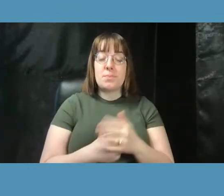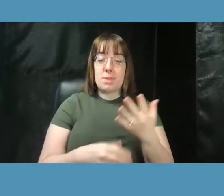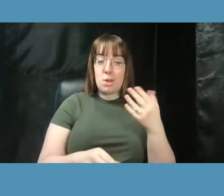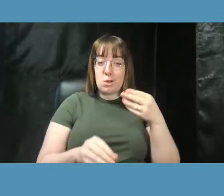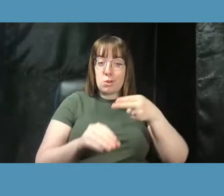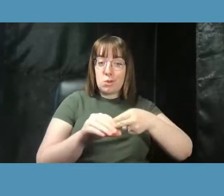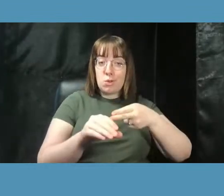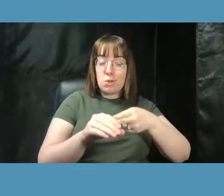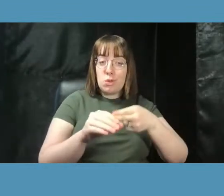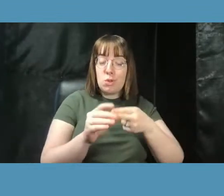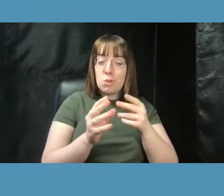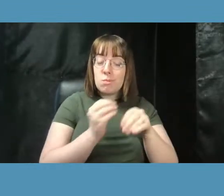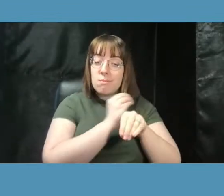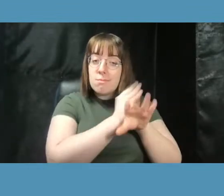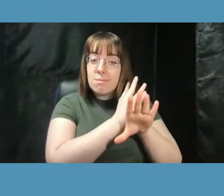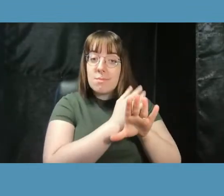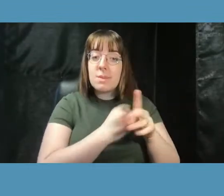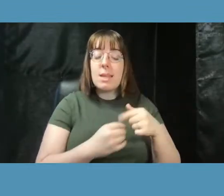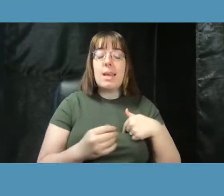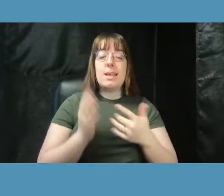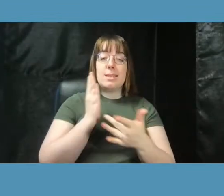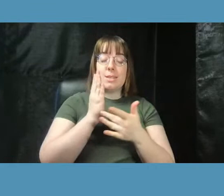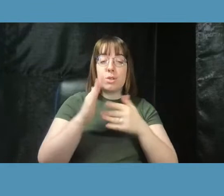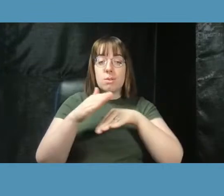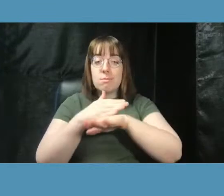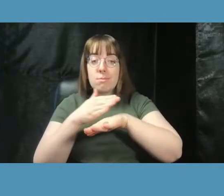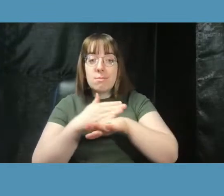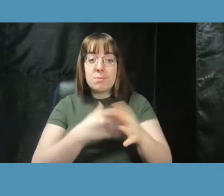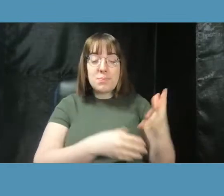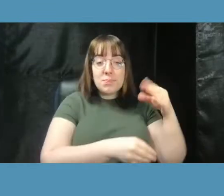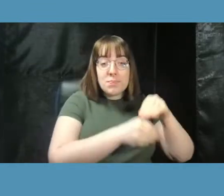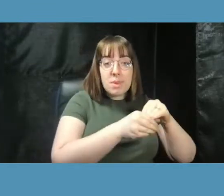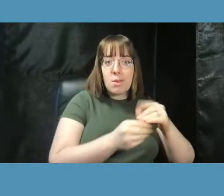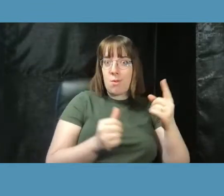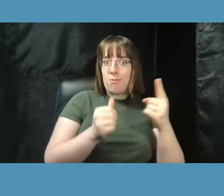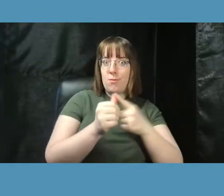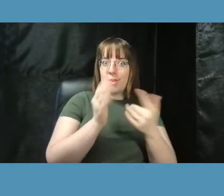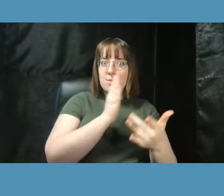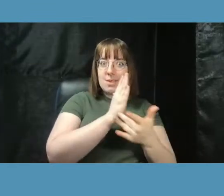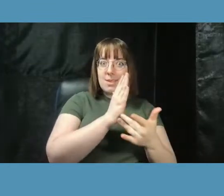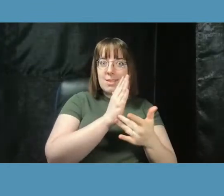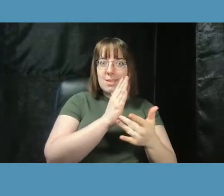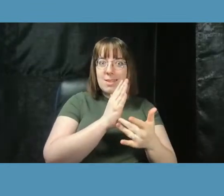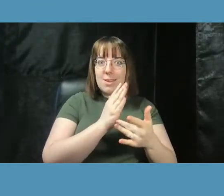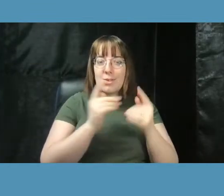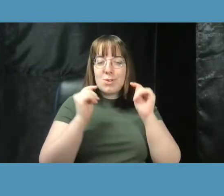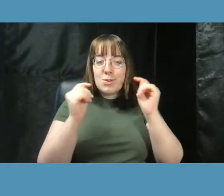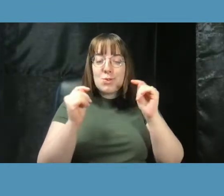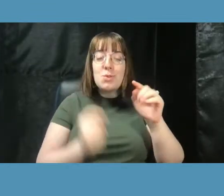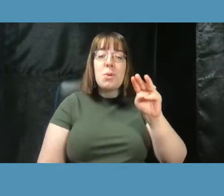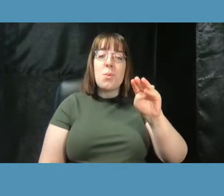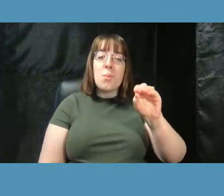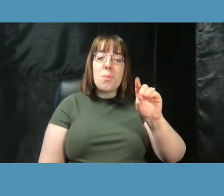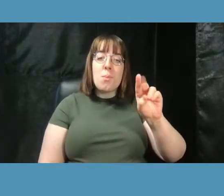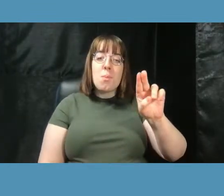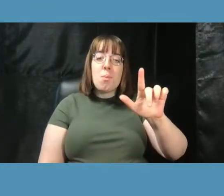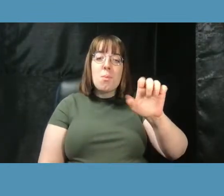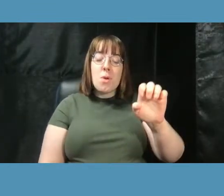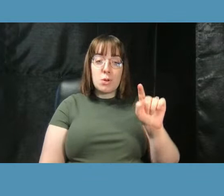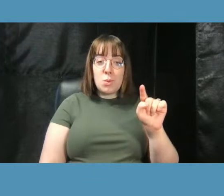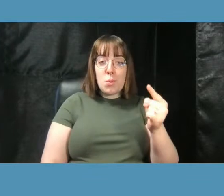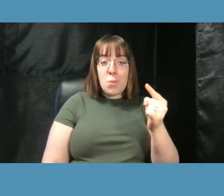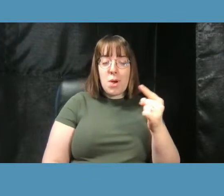Digital Accessibility and Inclusion. This is the first technical training workshop in Module 1 of the Digital Empowerment